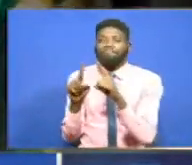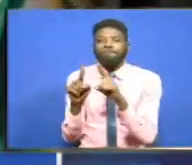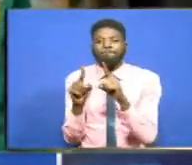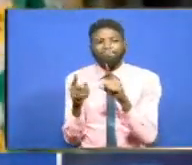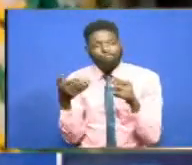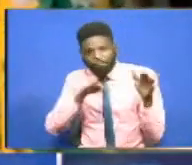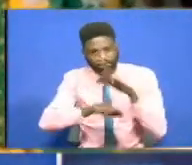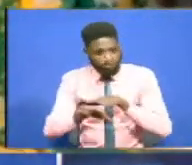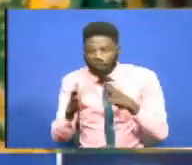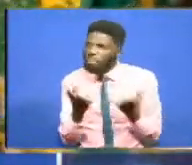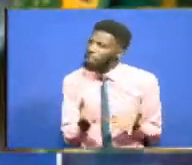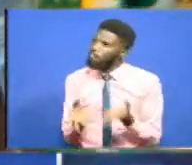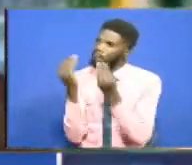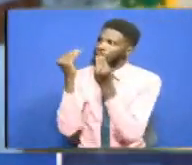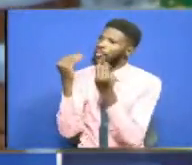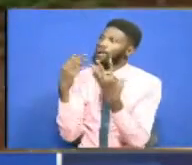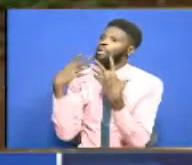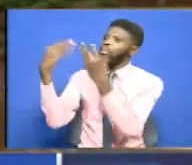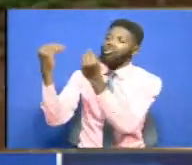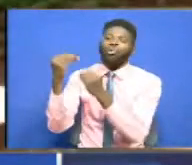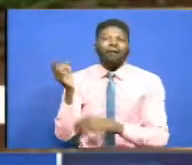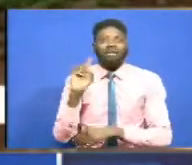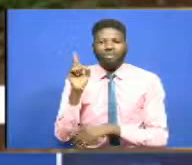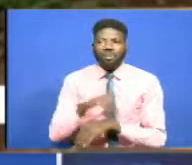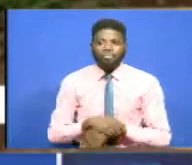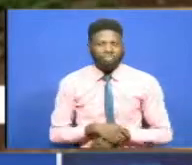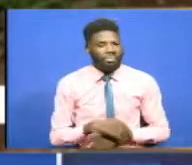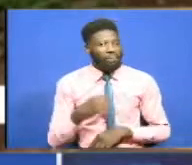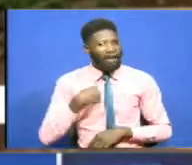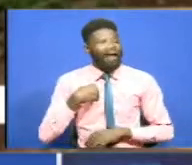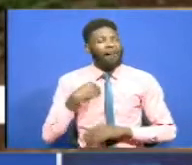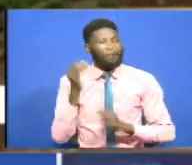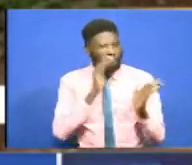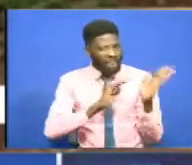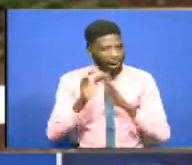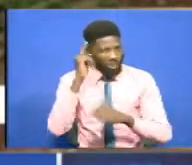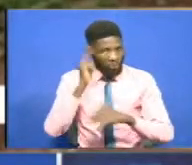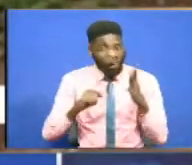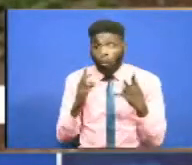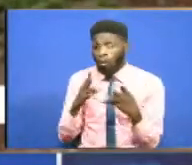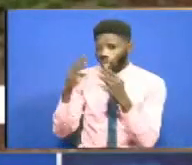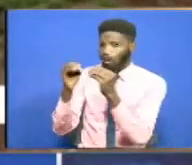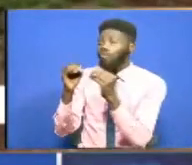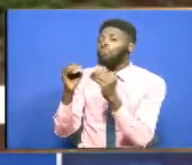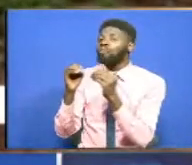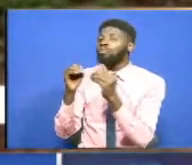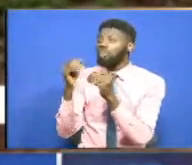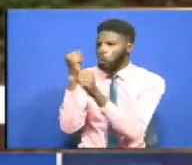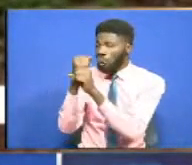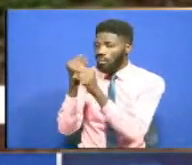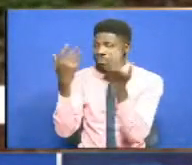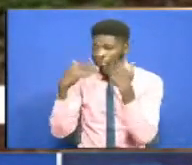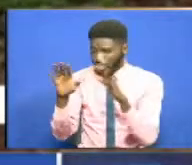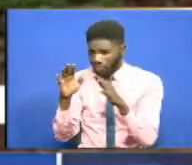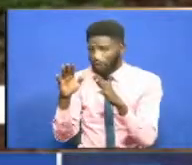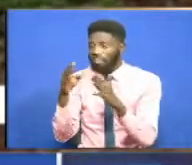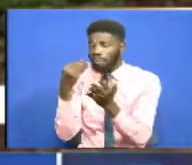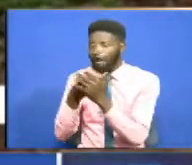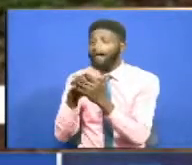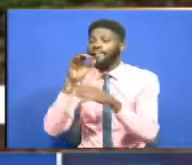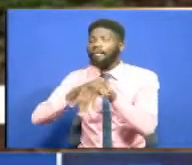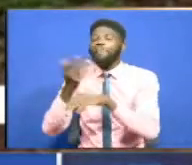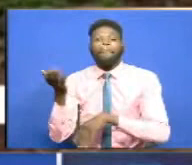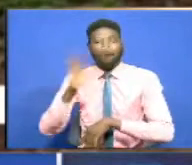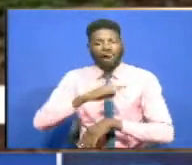bags and left for Nairobi. Nilikuwa niende, alafu niweze kupata pesa, nirudi. Nikawa msichana,